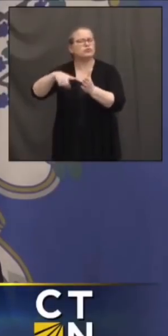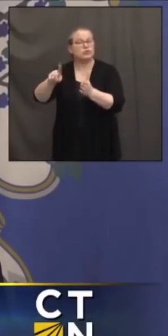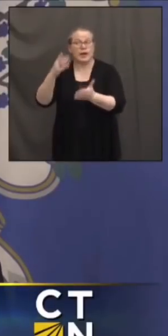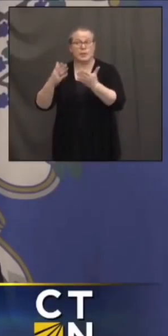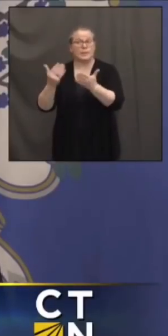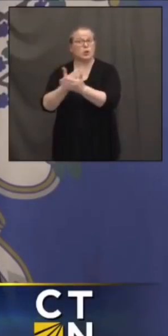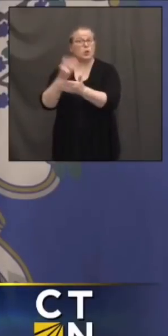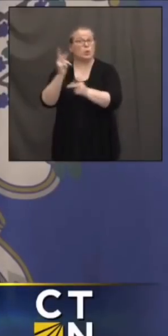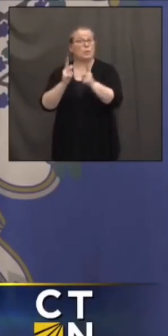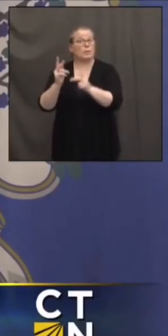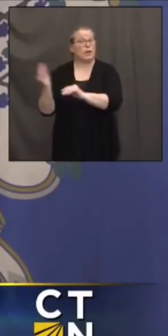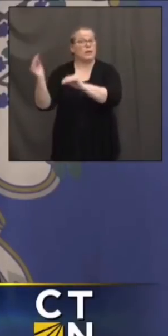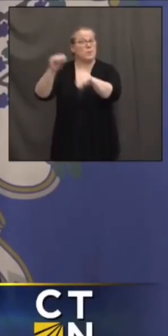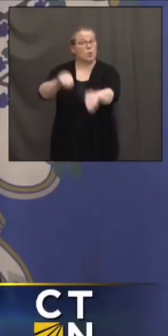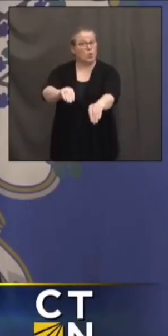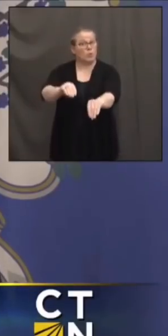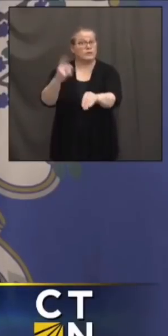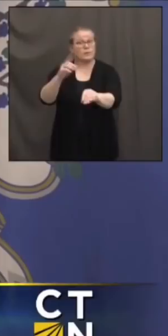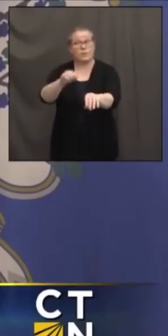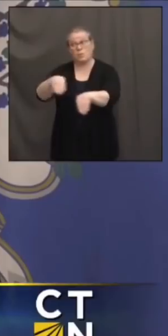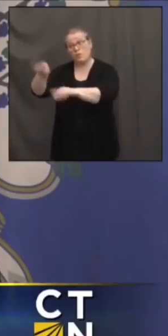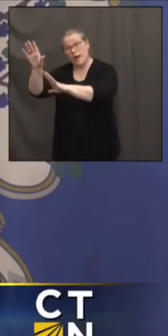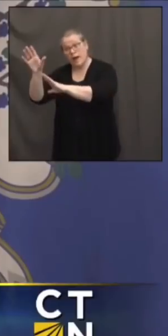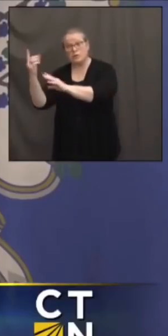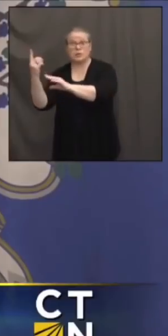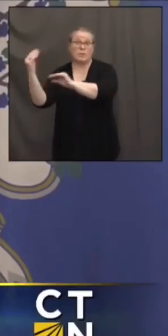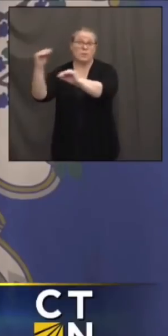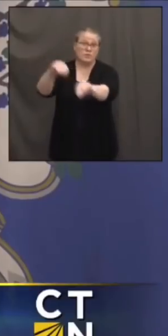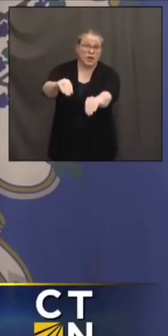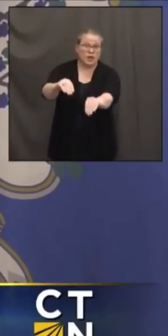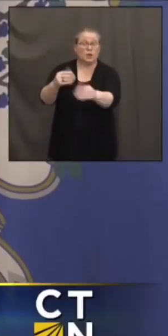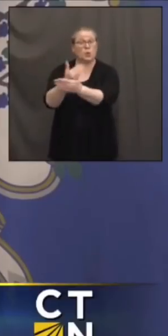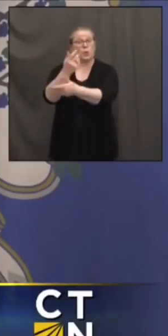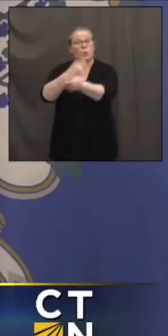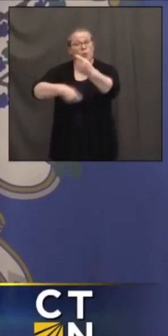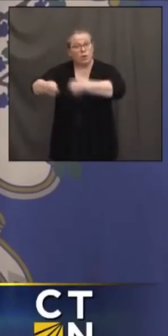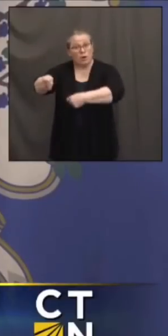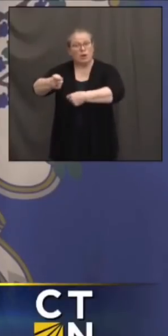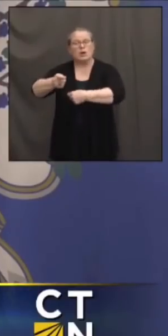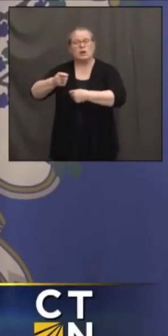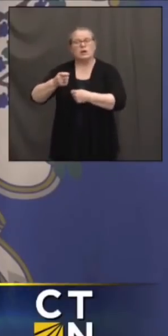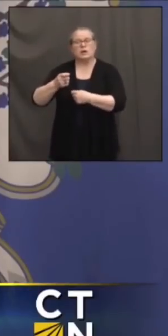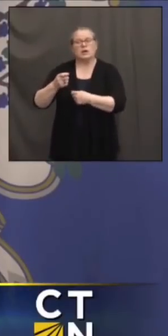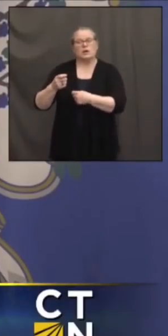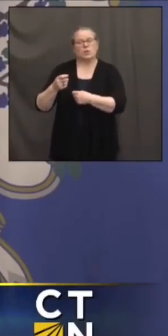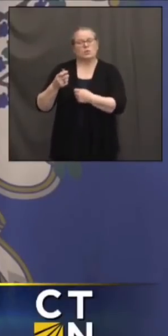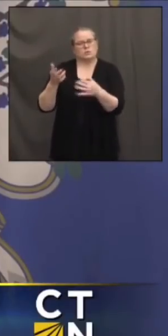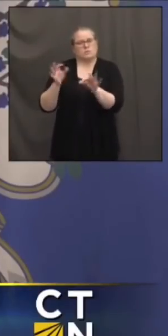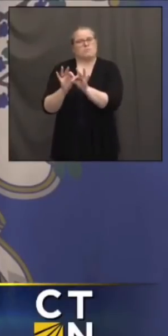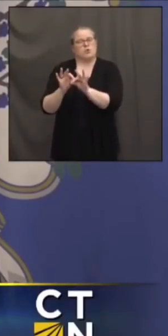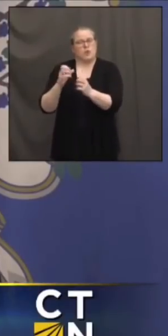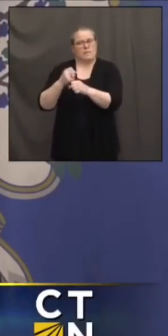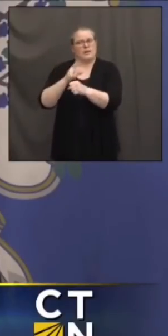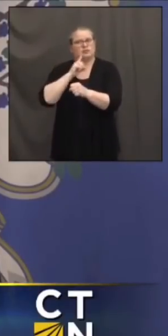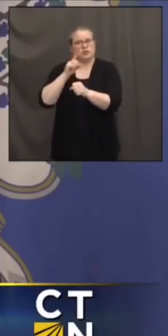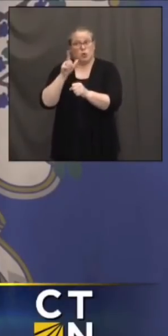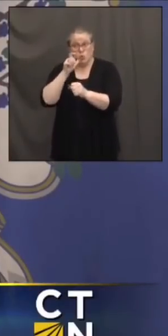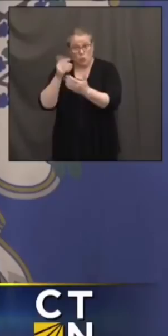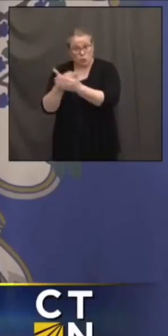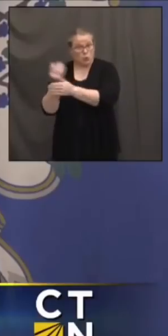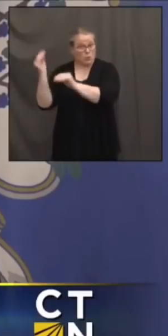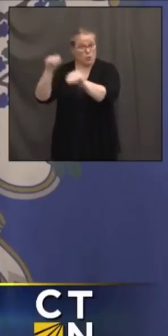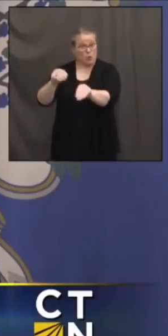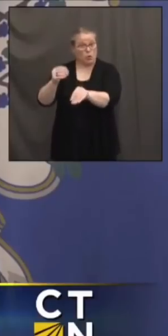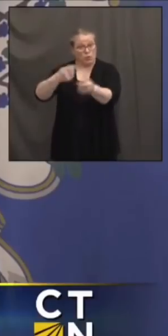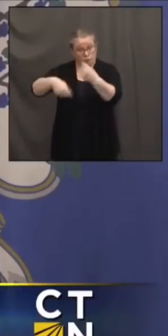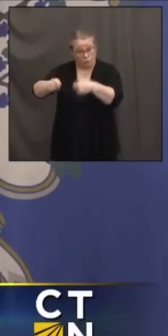moved in over a course of a period of time. We found that could be a bit of a leak in the vessel. But we're going to be thinking about that for the fall